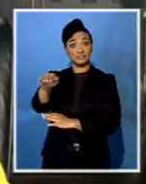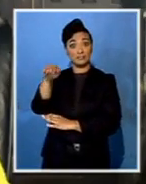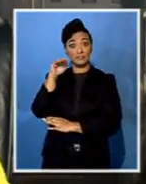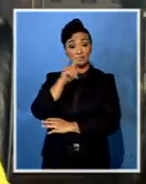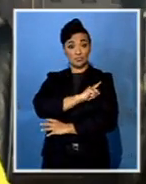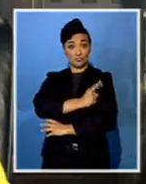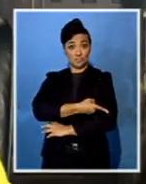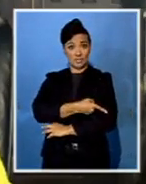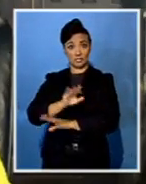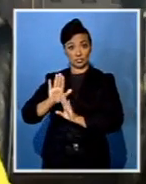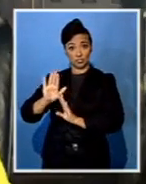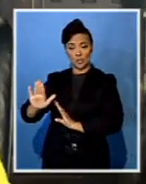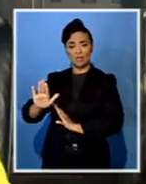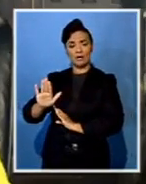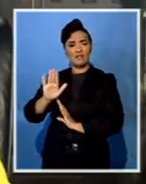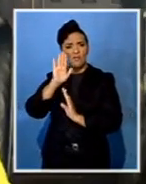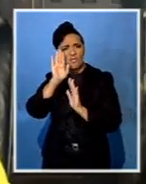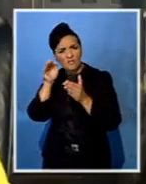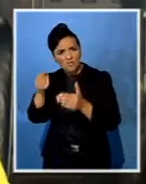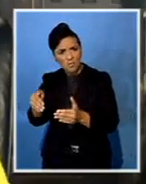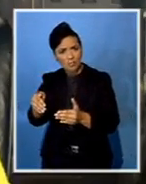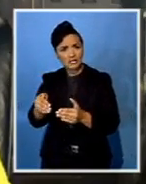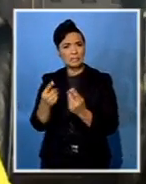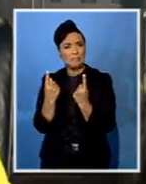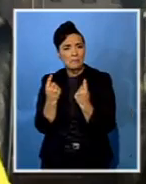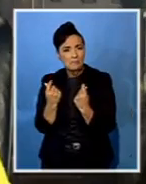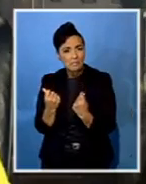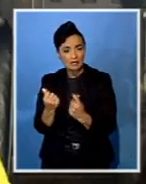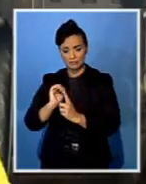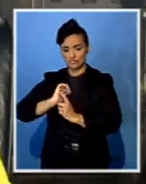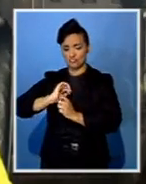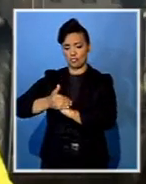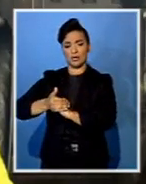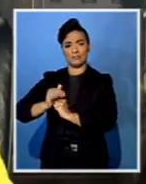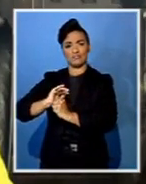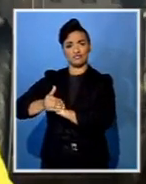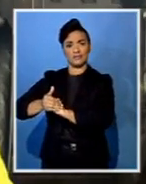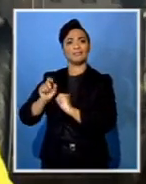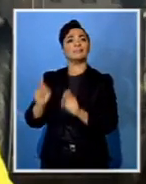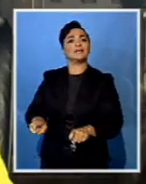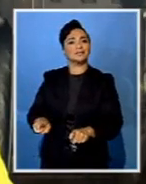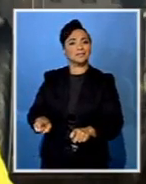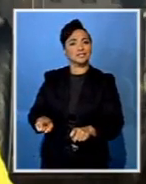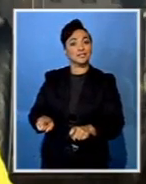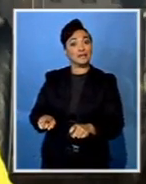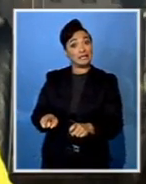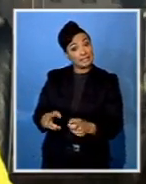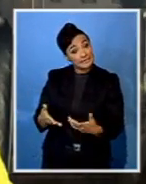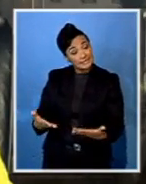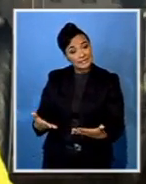the Constitution, because it focuses on the currency protection. Therefore,